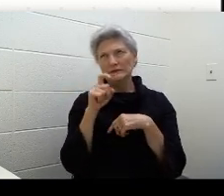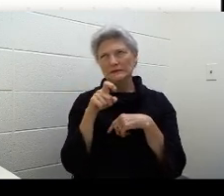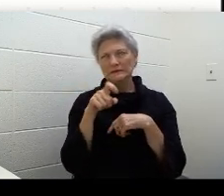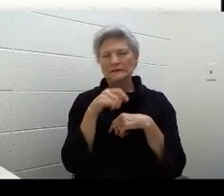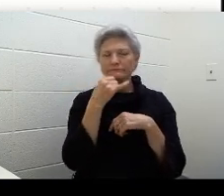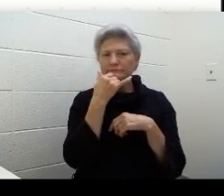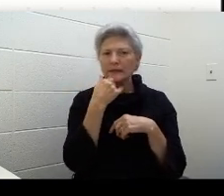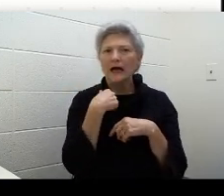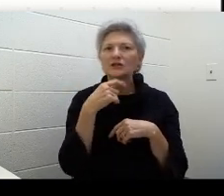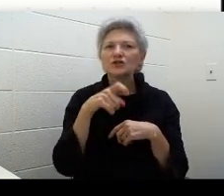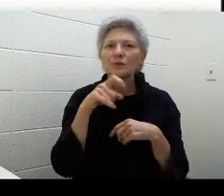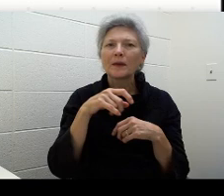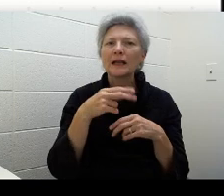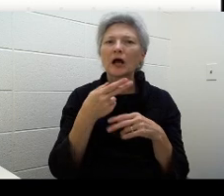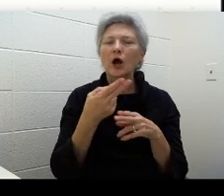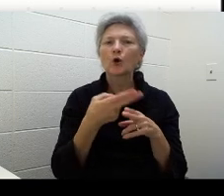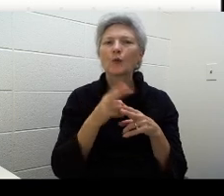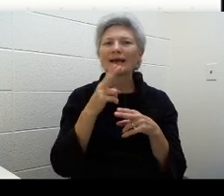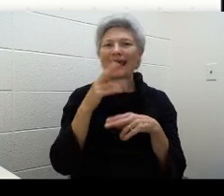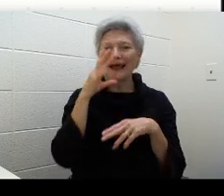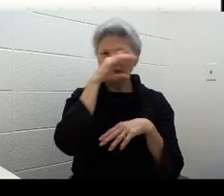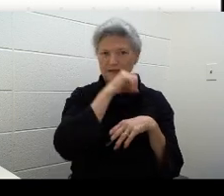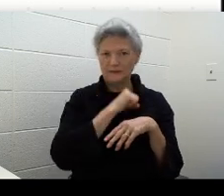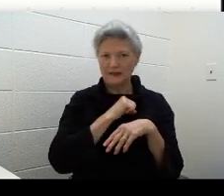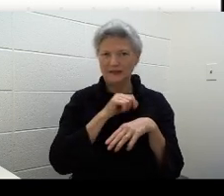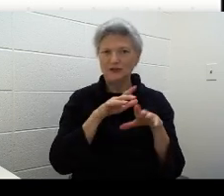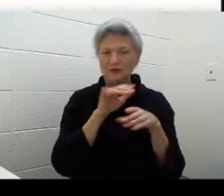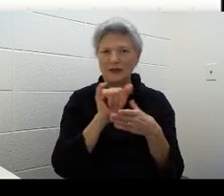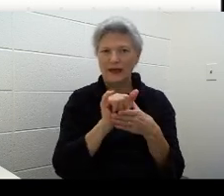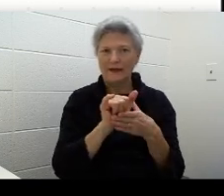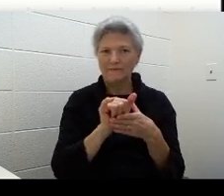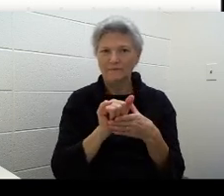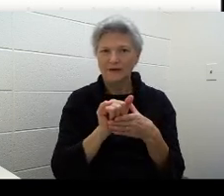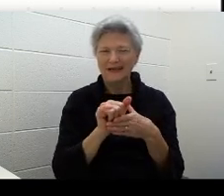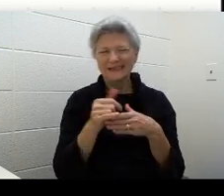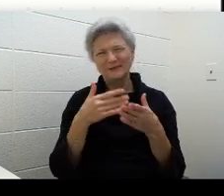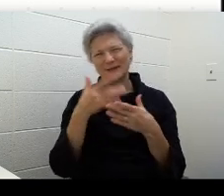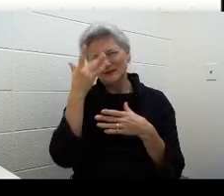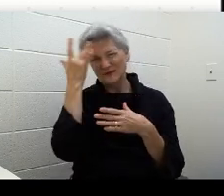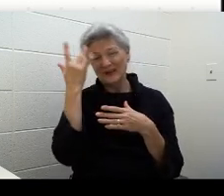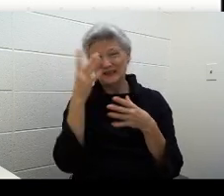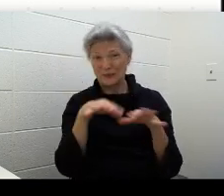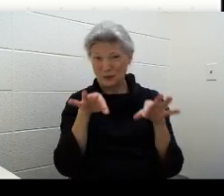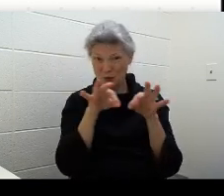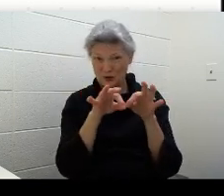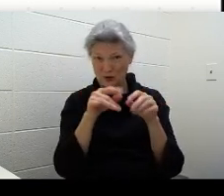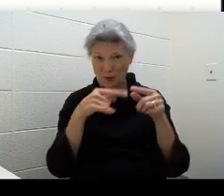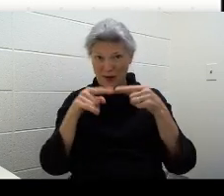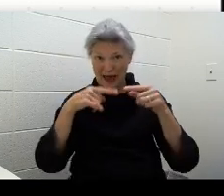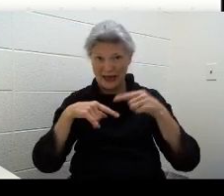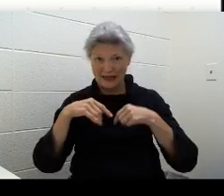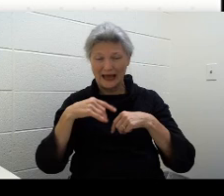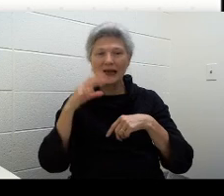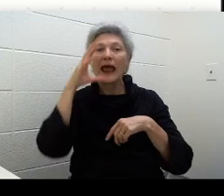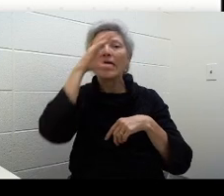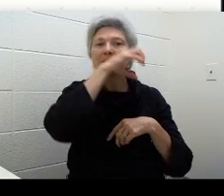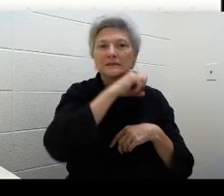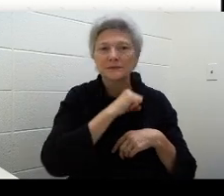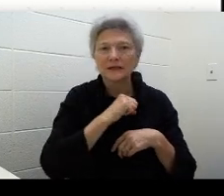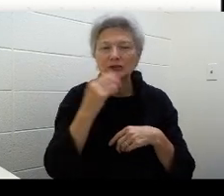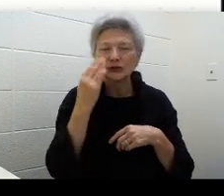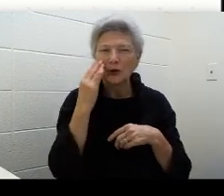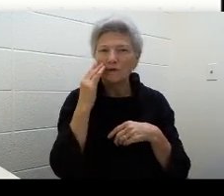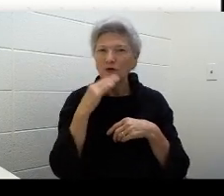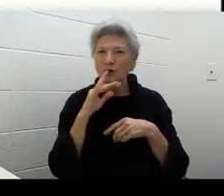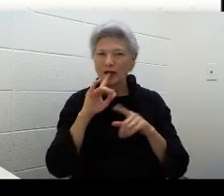is that reasonable? I don't know, I didn't make an estimate. So let's do that. Sometimes you'll forget, and it's important just to go back and make that estimate to know if your